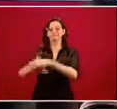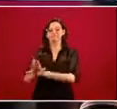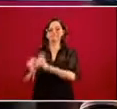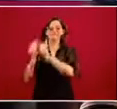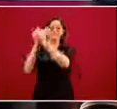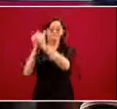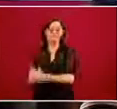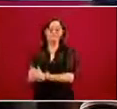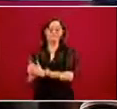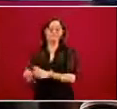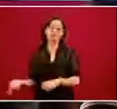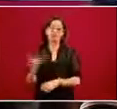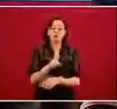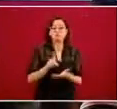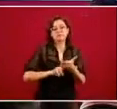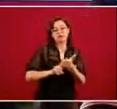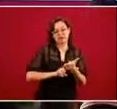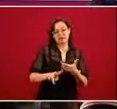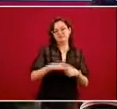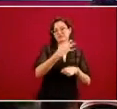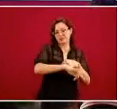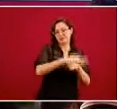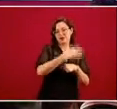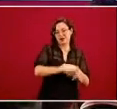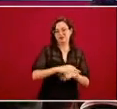medical attention in a hospital.